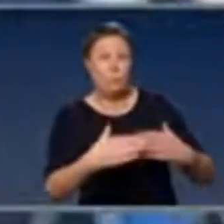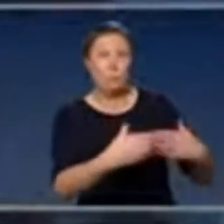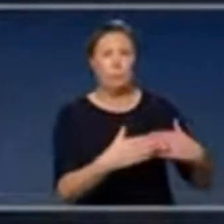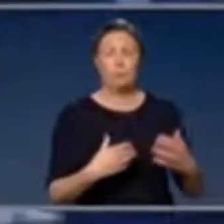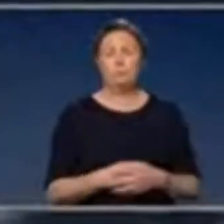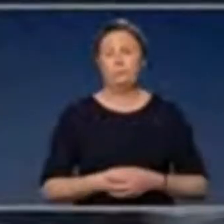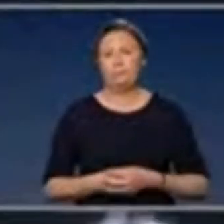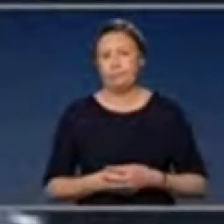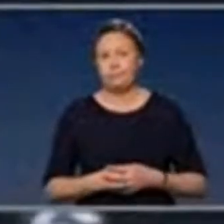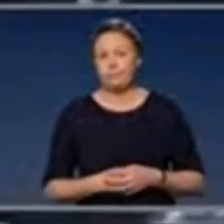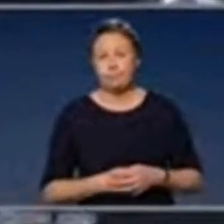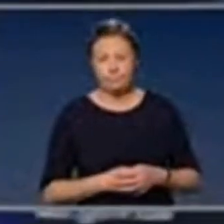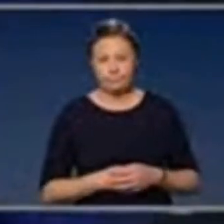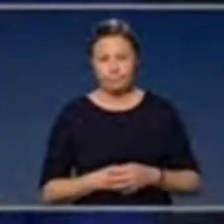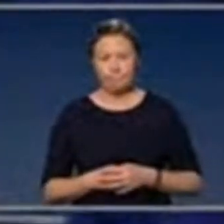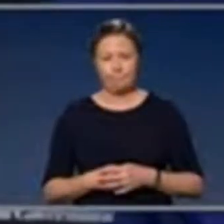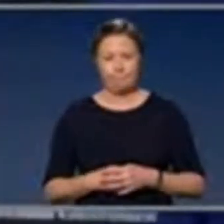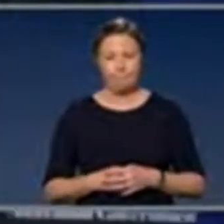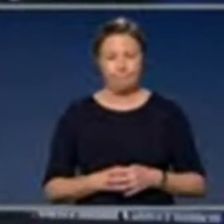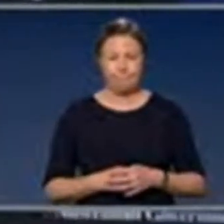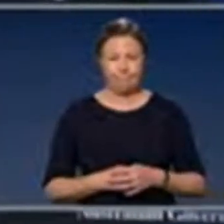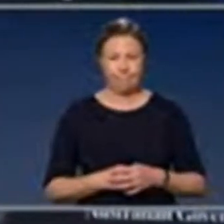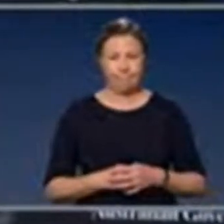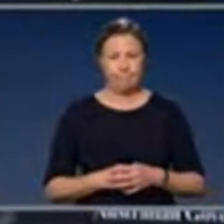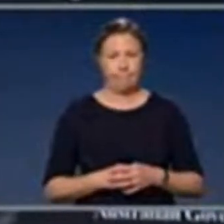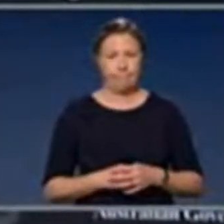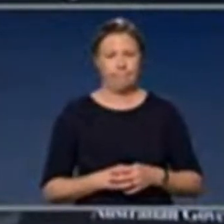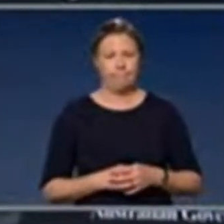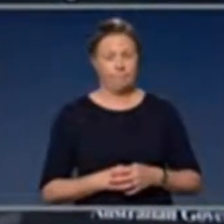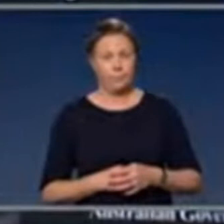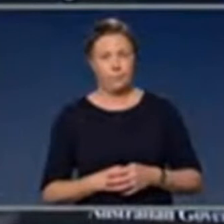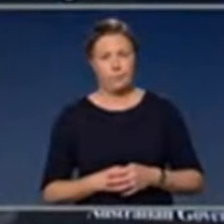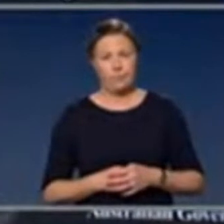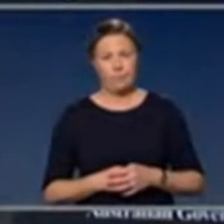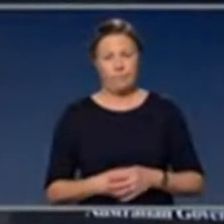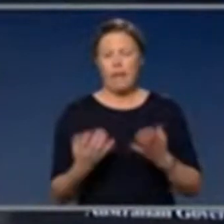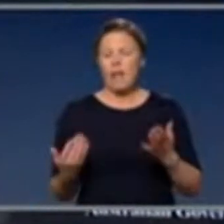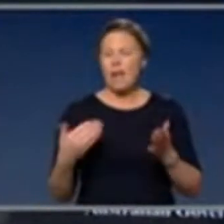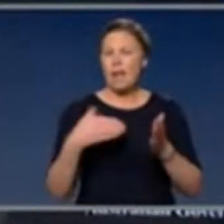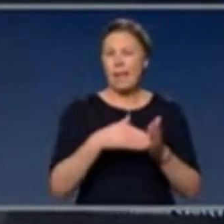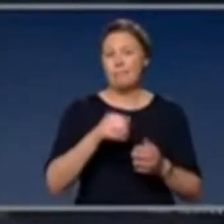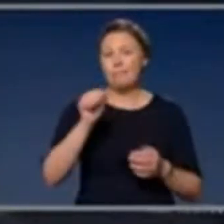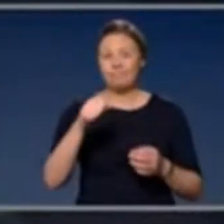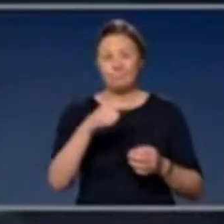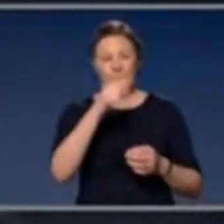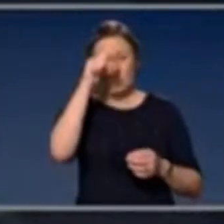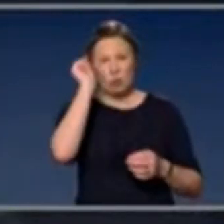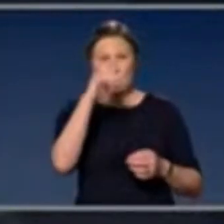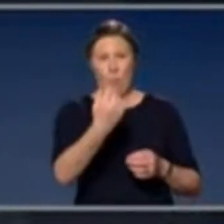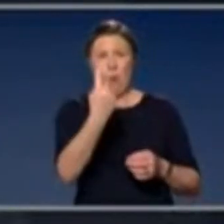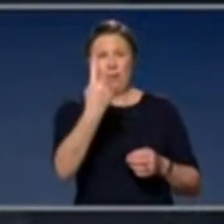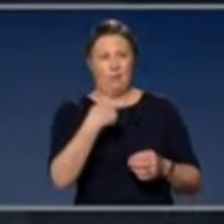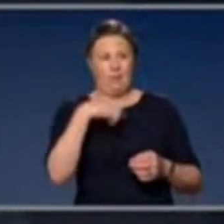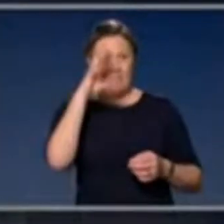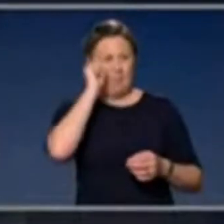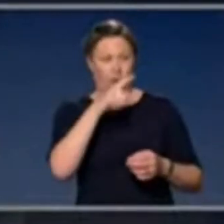to, Paul. Oh, yes, PM. So, that was an unprecedented event that happened at one particular